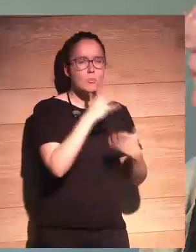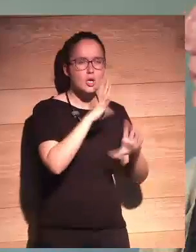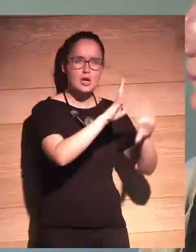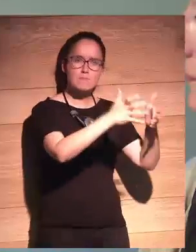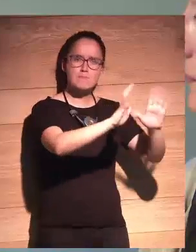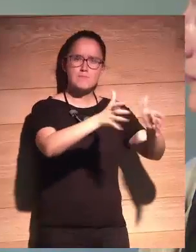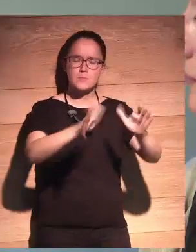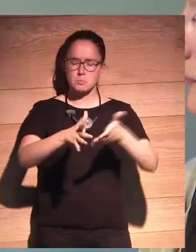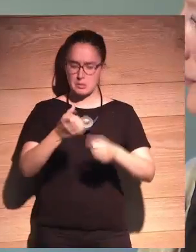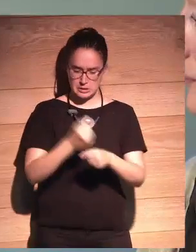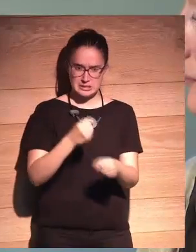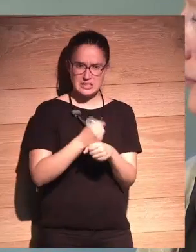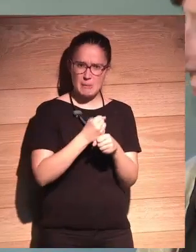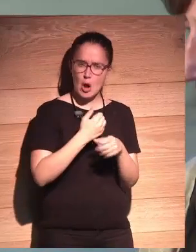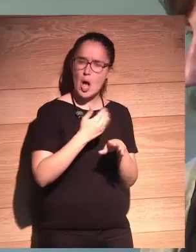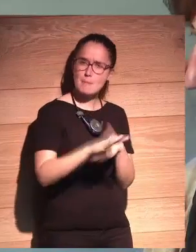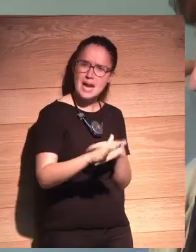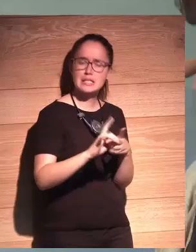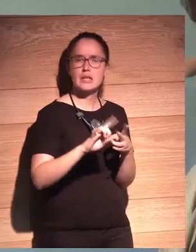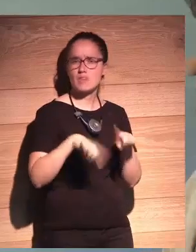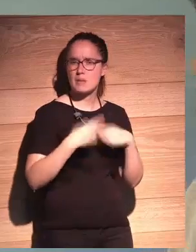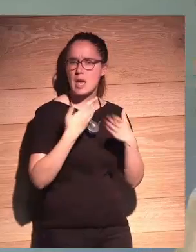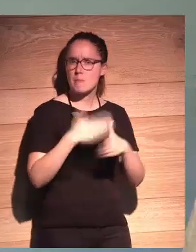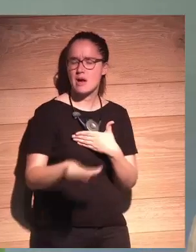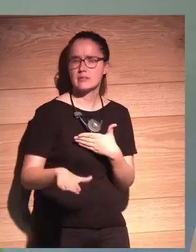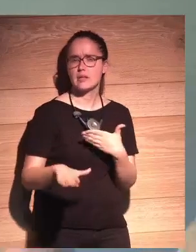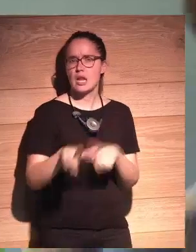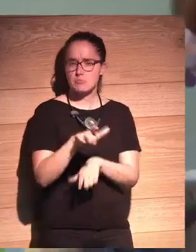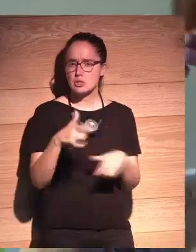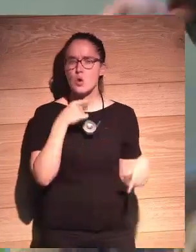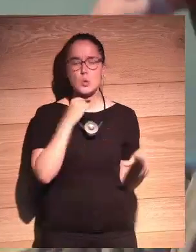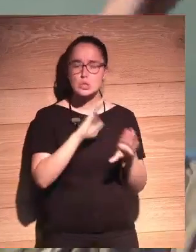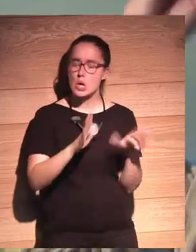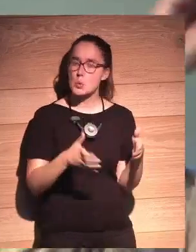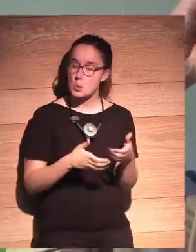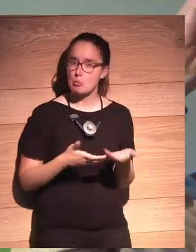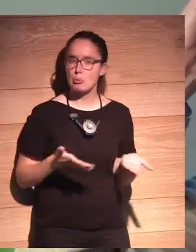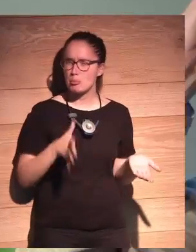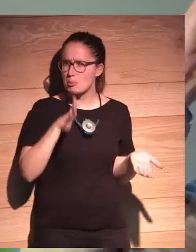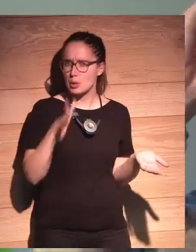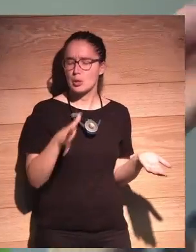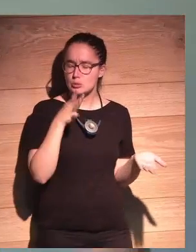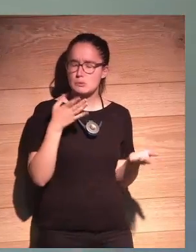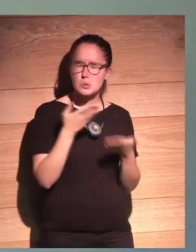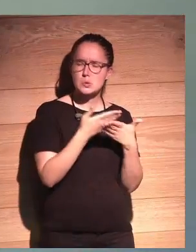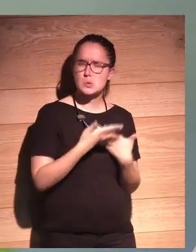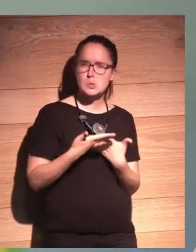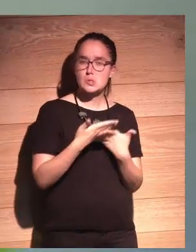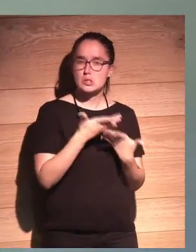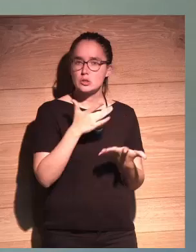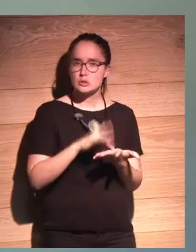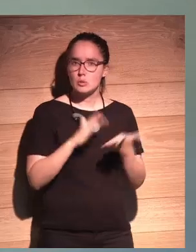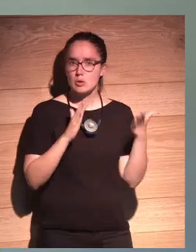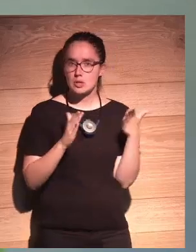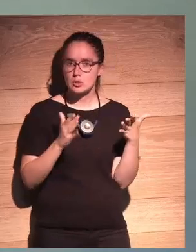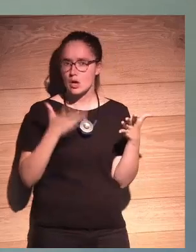understanding why people go in groups to do things beyond their job, their family. We've been doing this for 10 years,